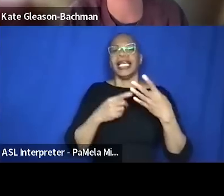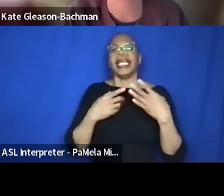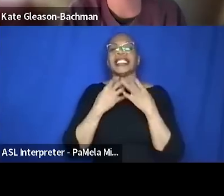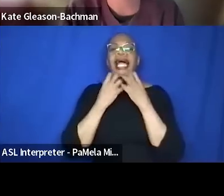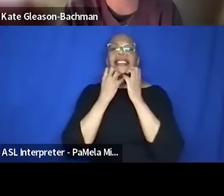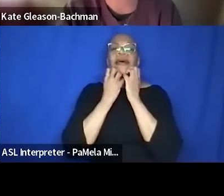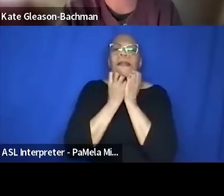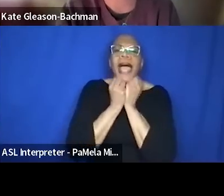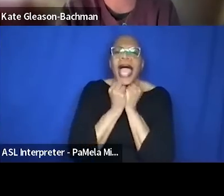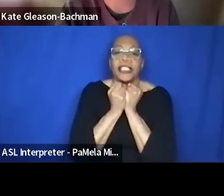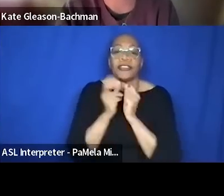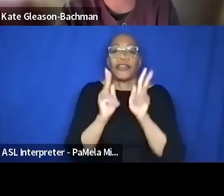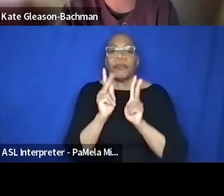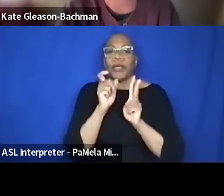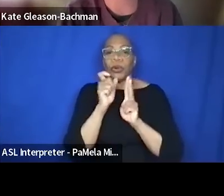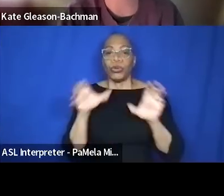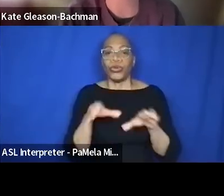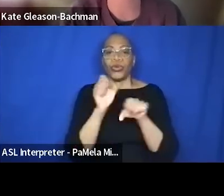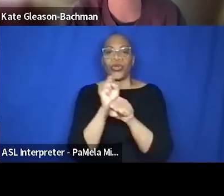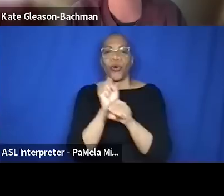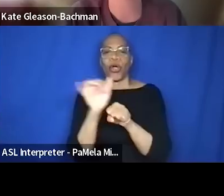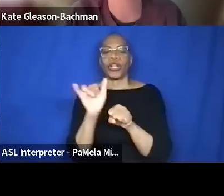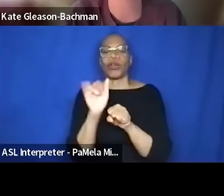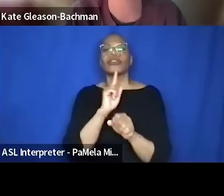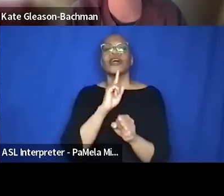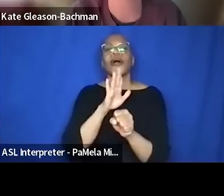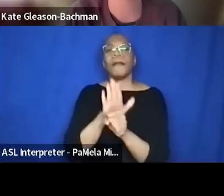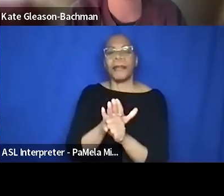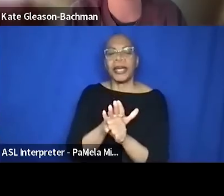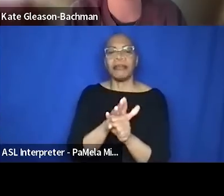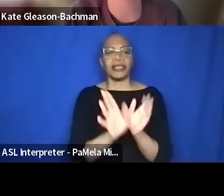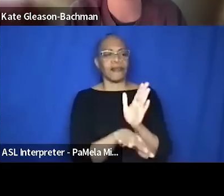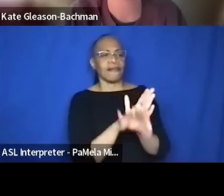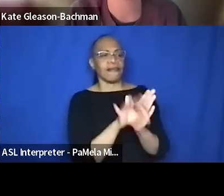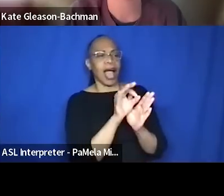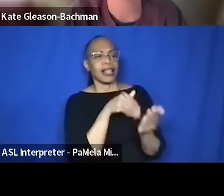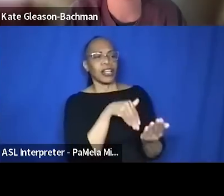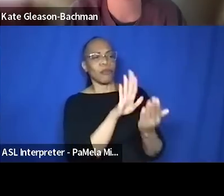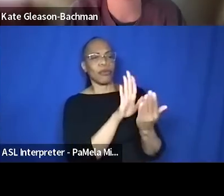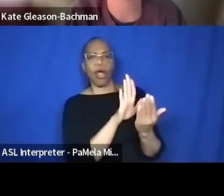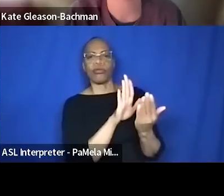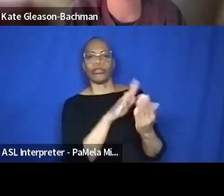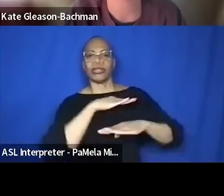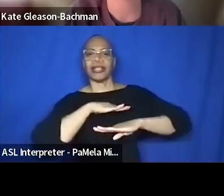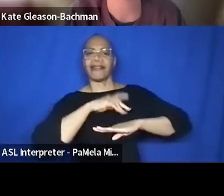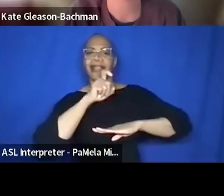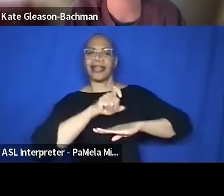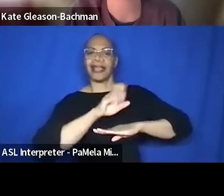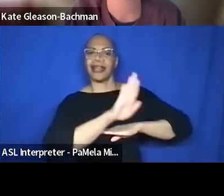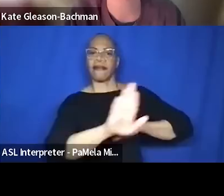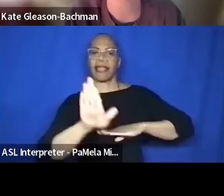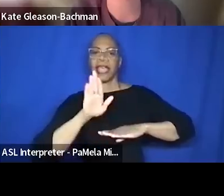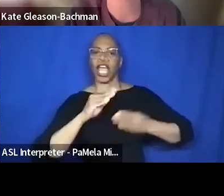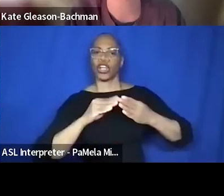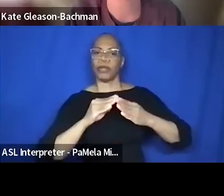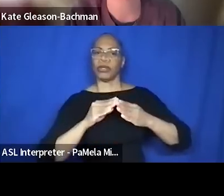this work, and the commitment to finding a way to meet the needs of their community. Really, street medicine